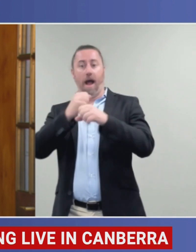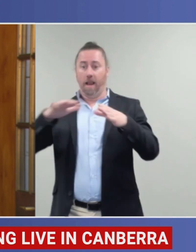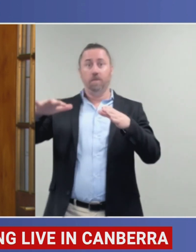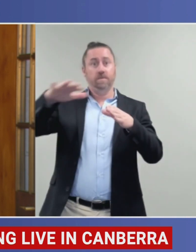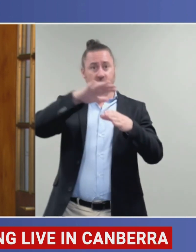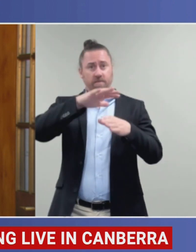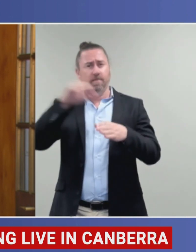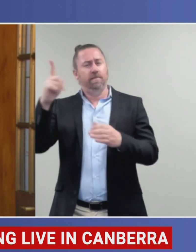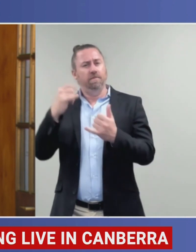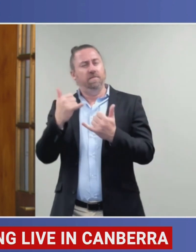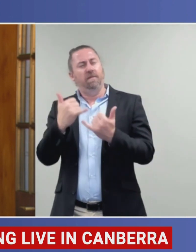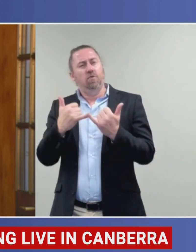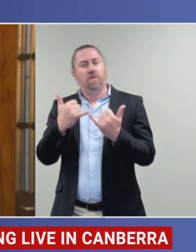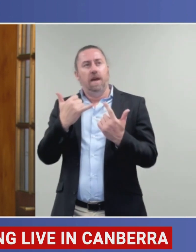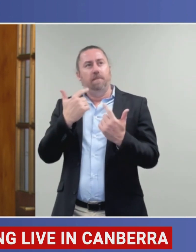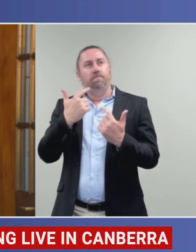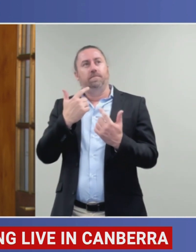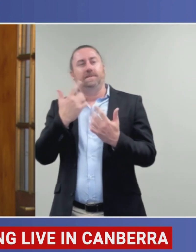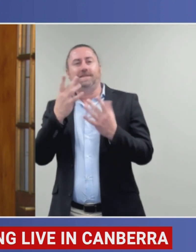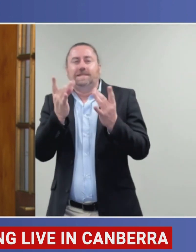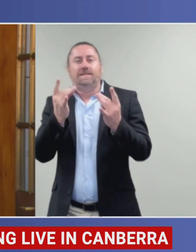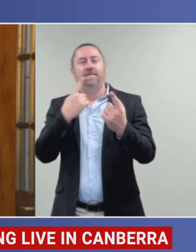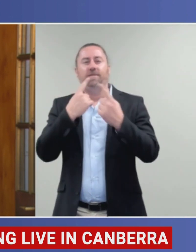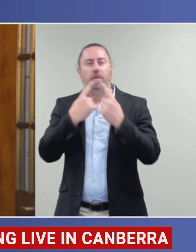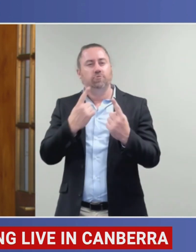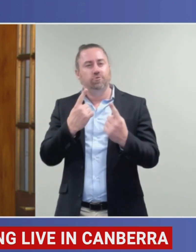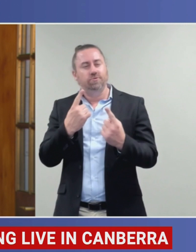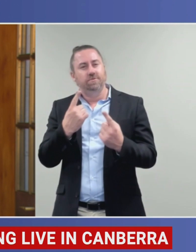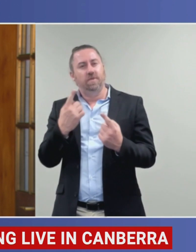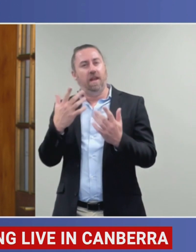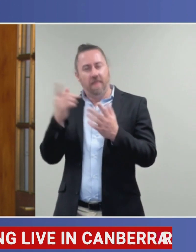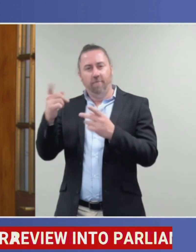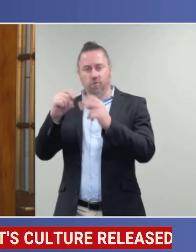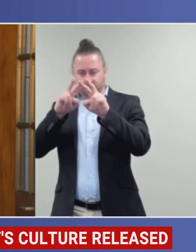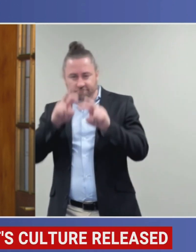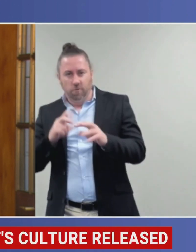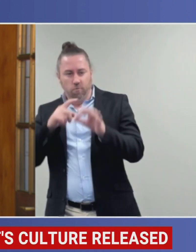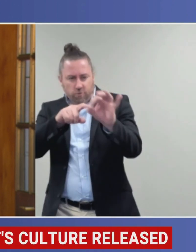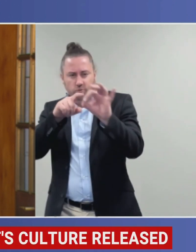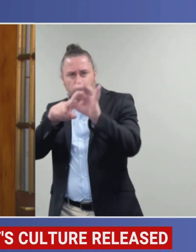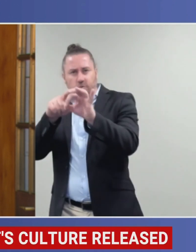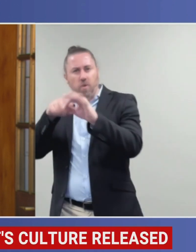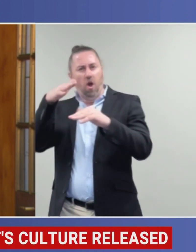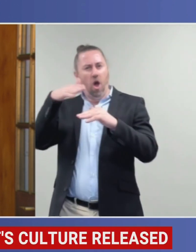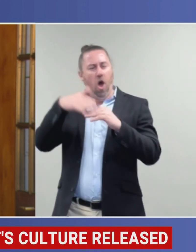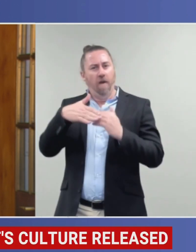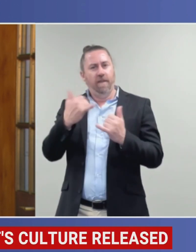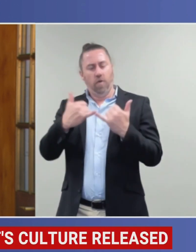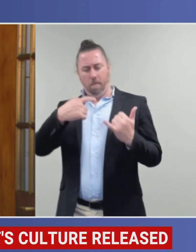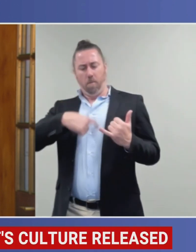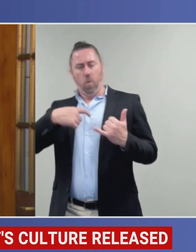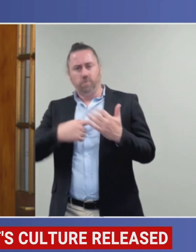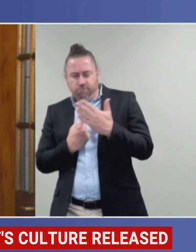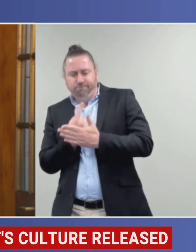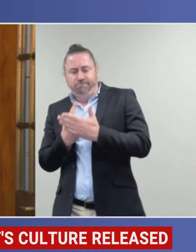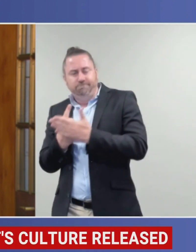sensitive manner in which they undertook this review. This is a difficult issue. It's a sensitive issue. It's